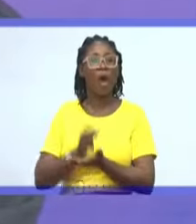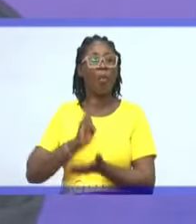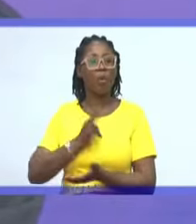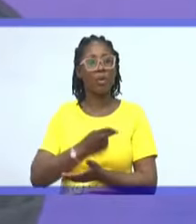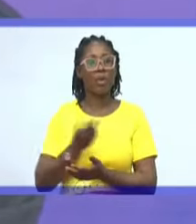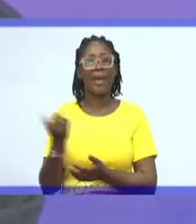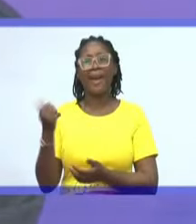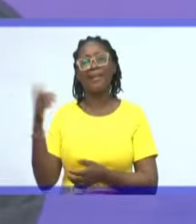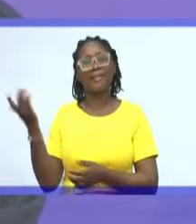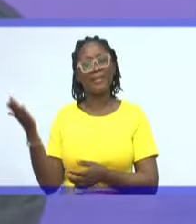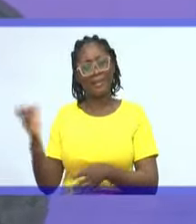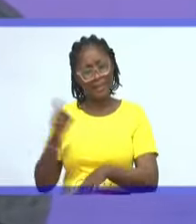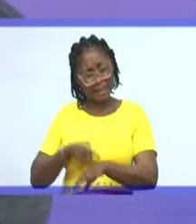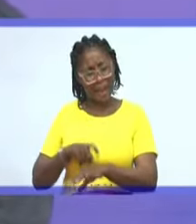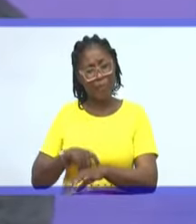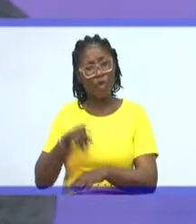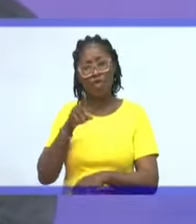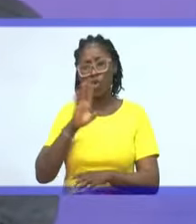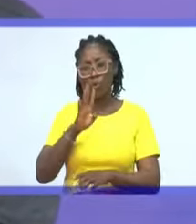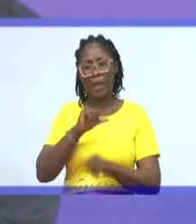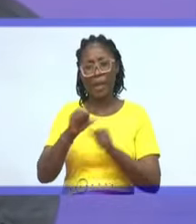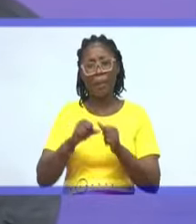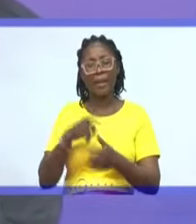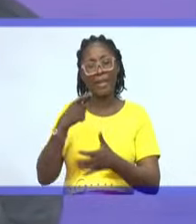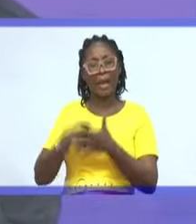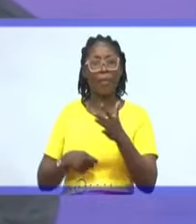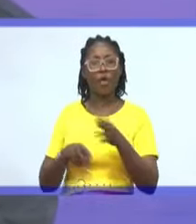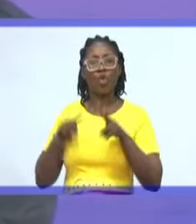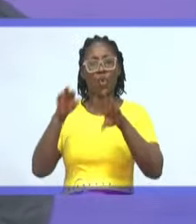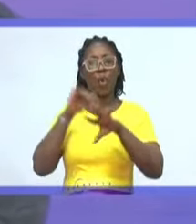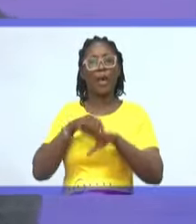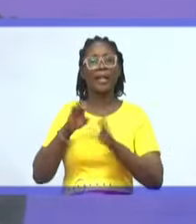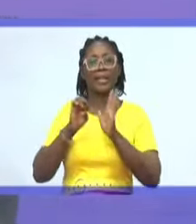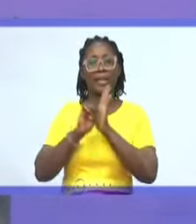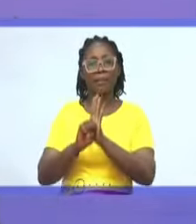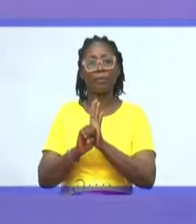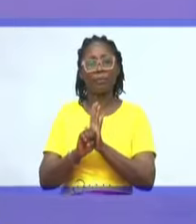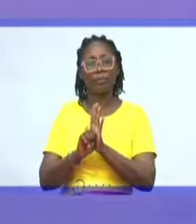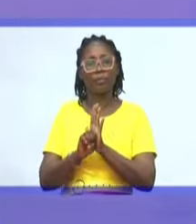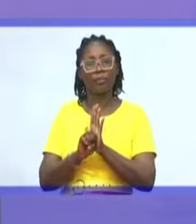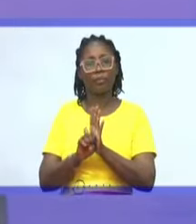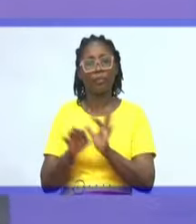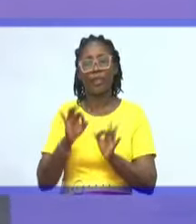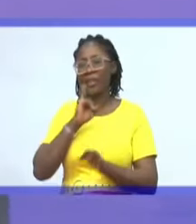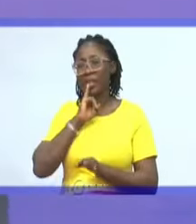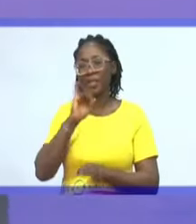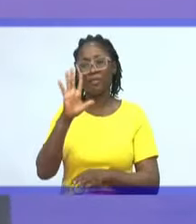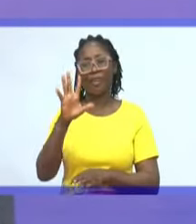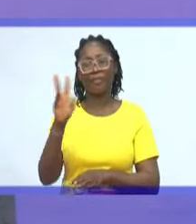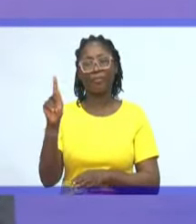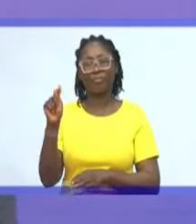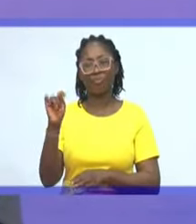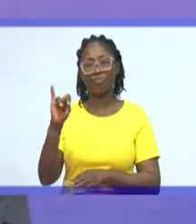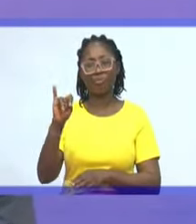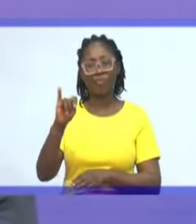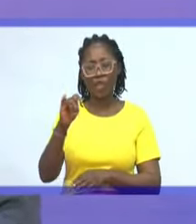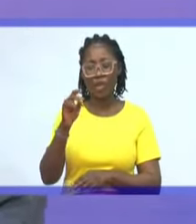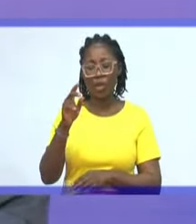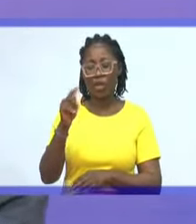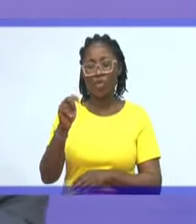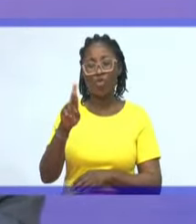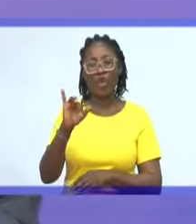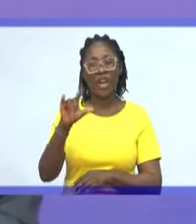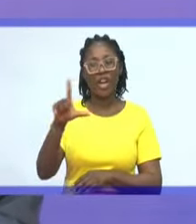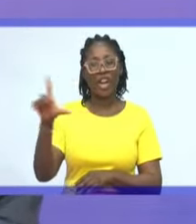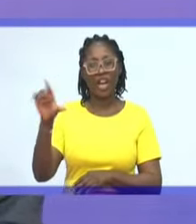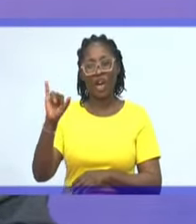about amounts, look at, for example, if you say 5 trillion is going to be spent